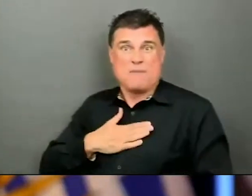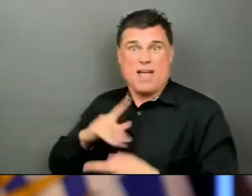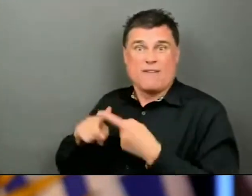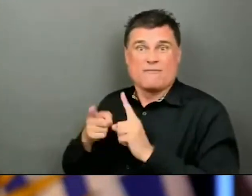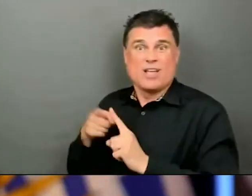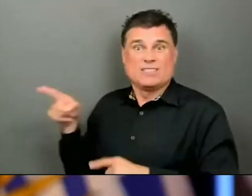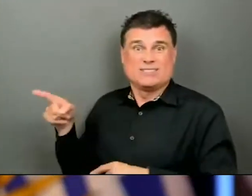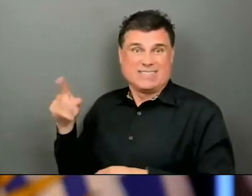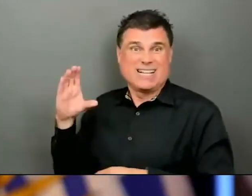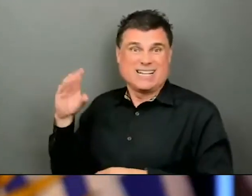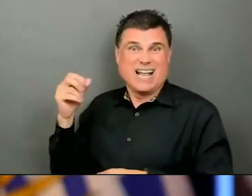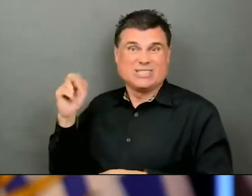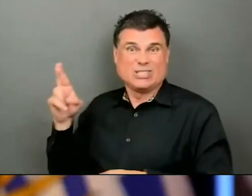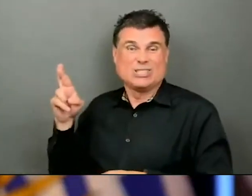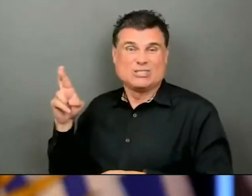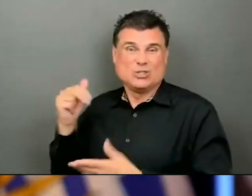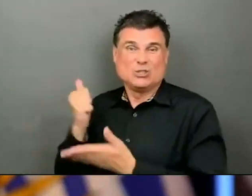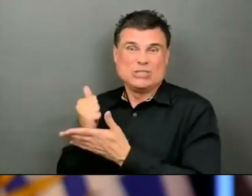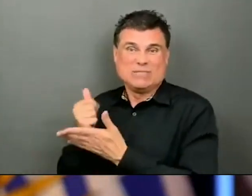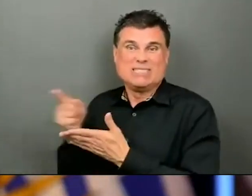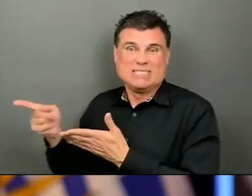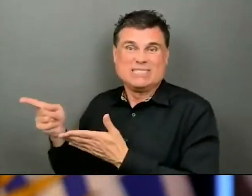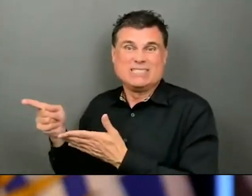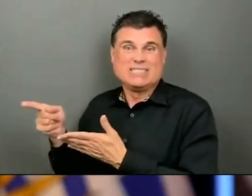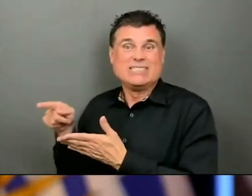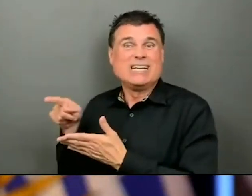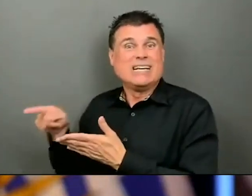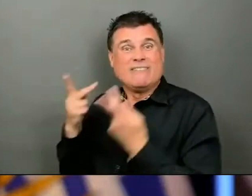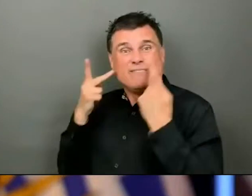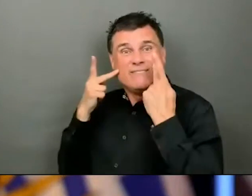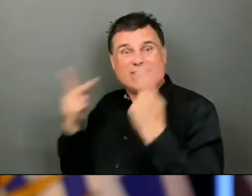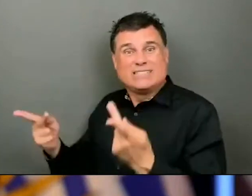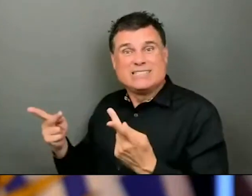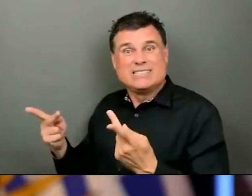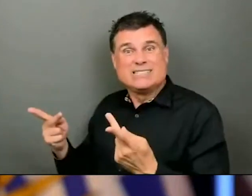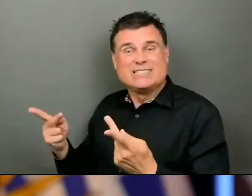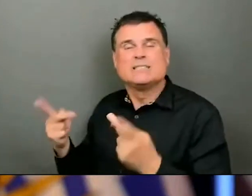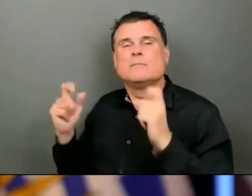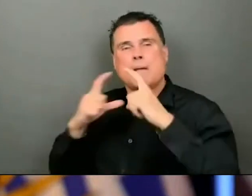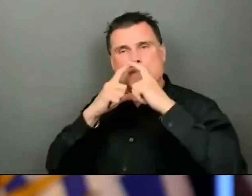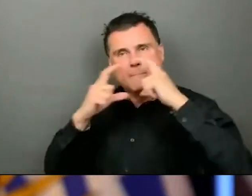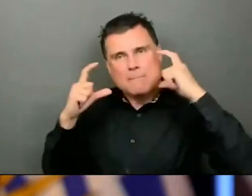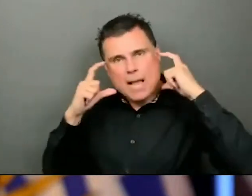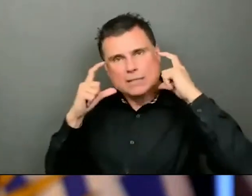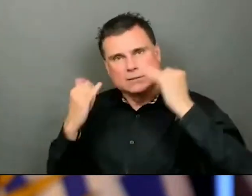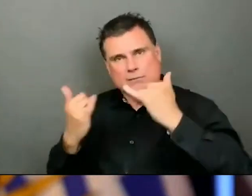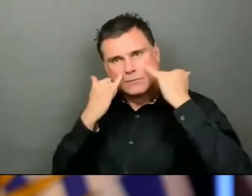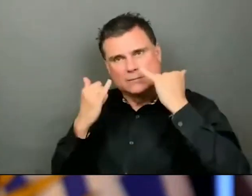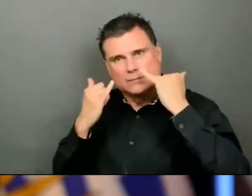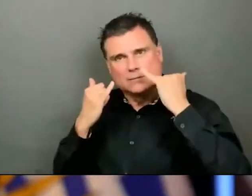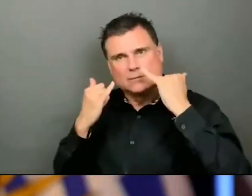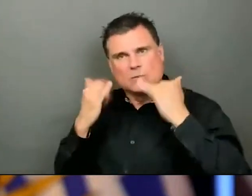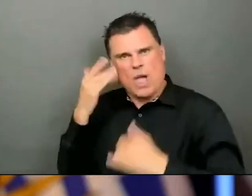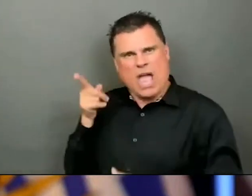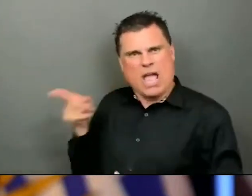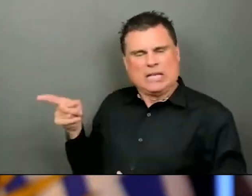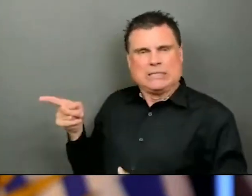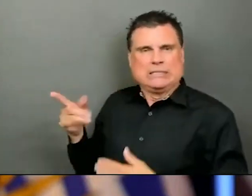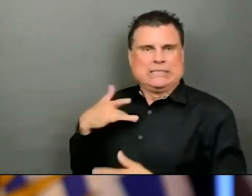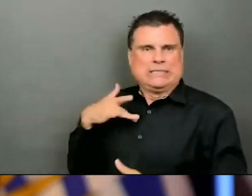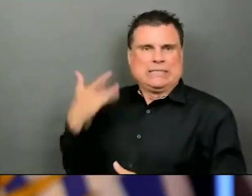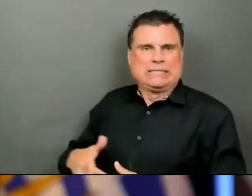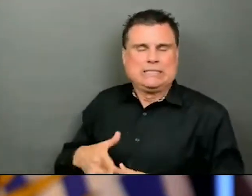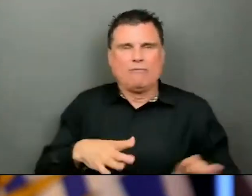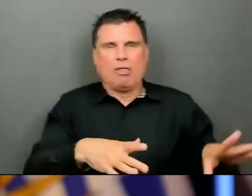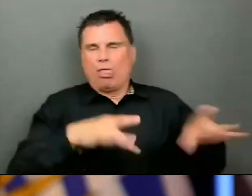going to take our masks off right now because she's still vulnerable. So we have to make those decisions ourselves in the next